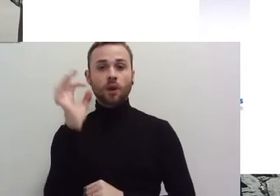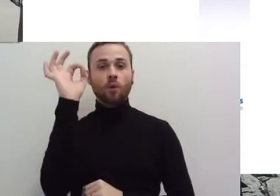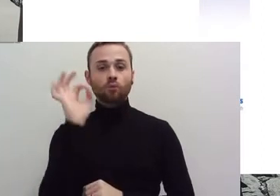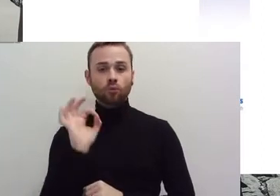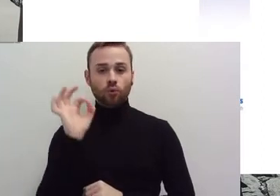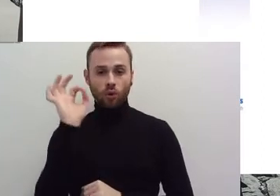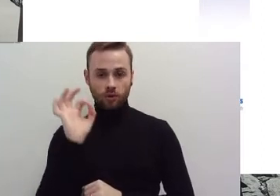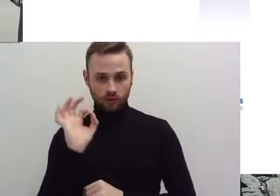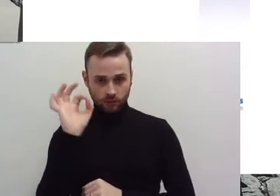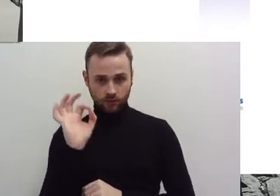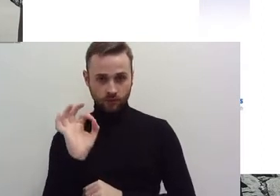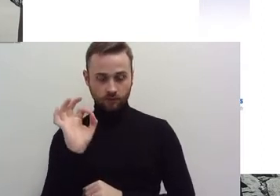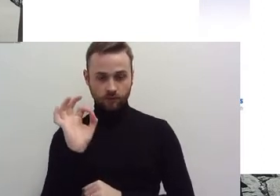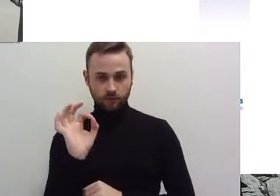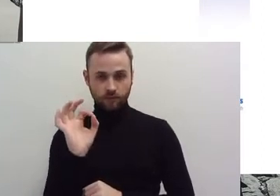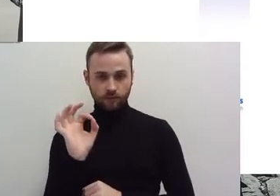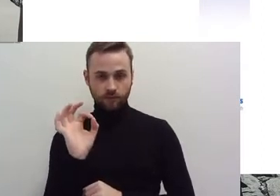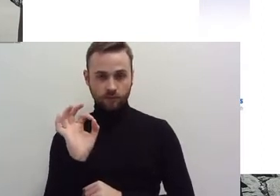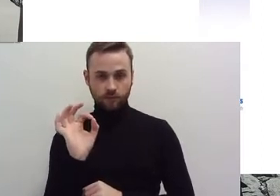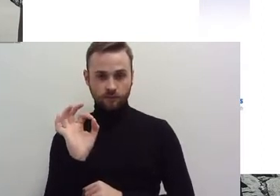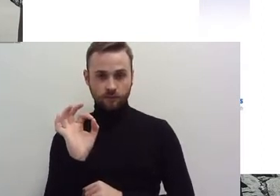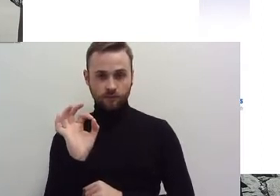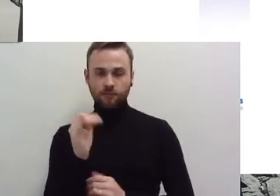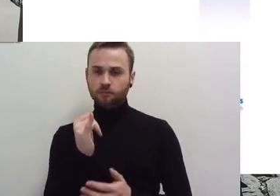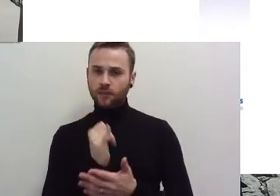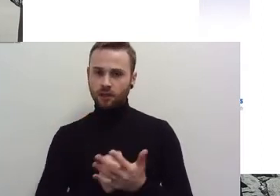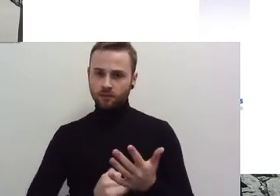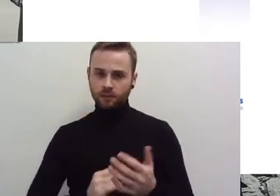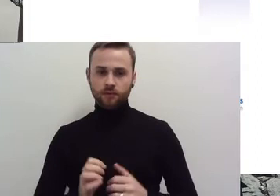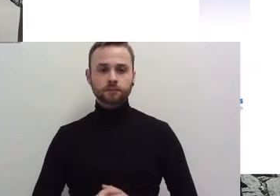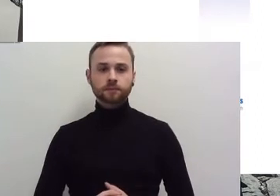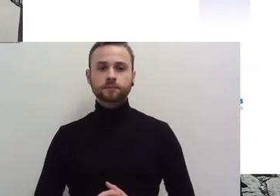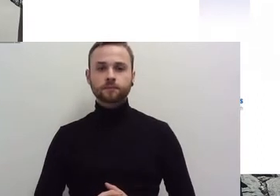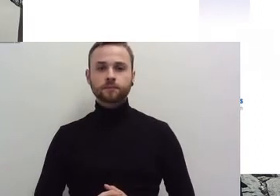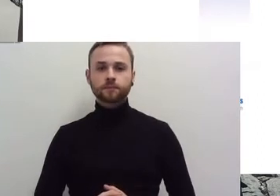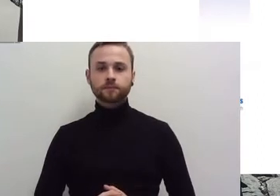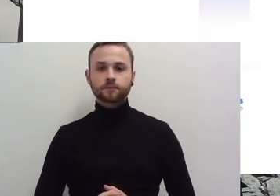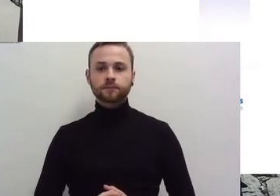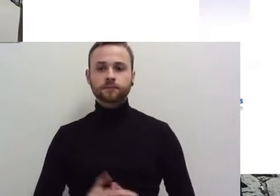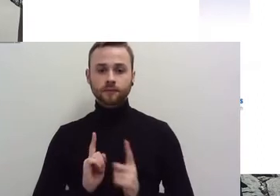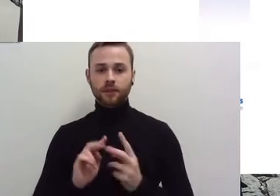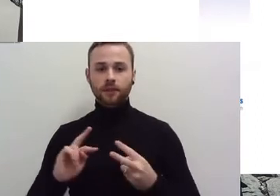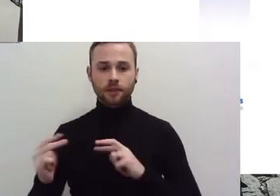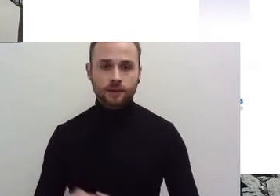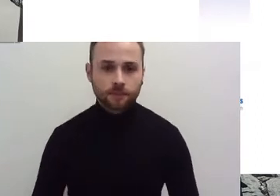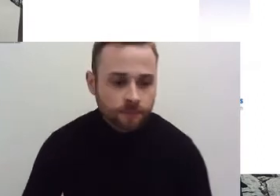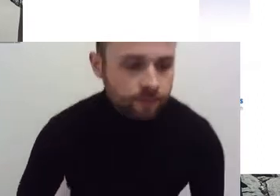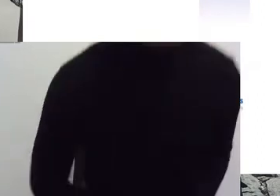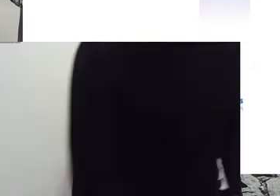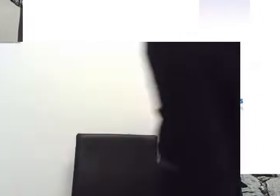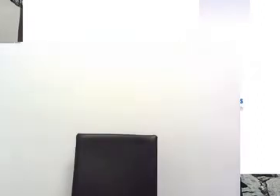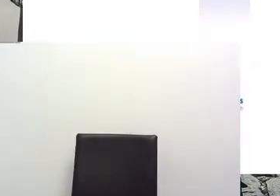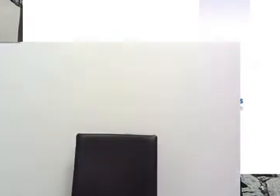in these areas. Only 3% of the interventions actually achieved the highest level of